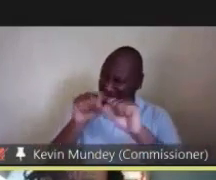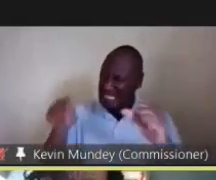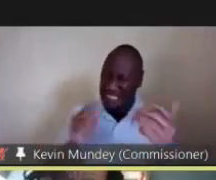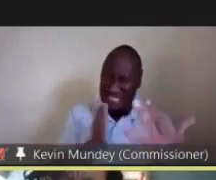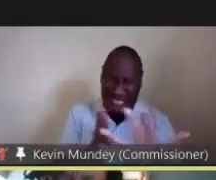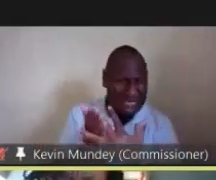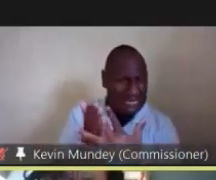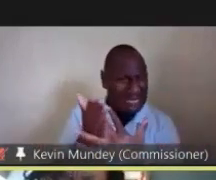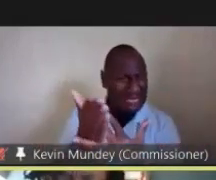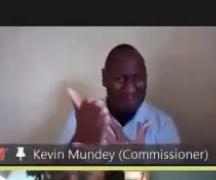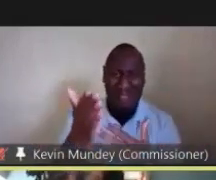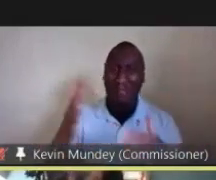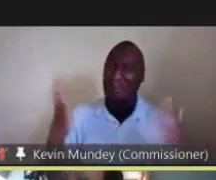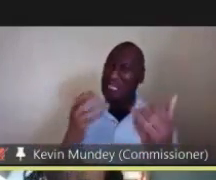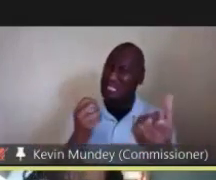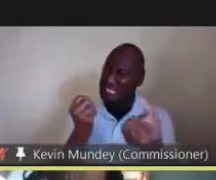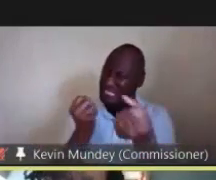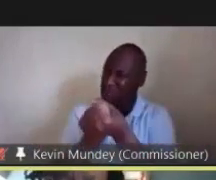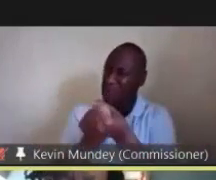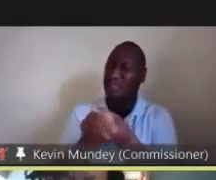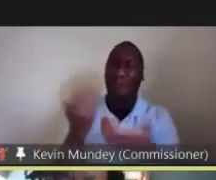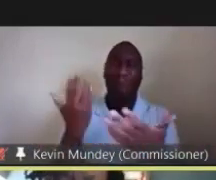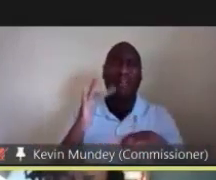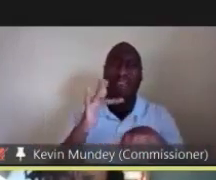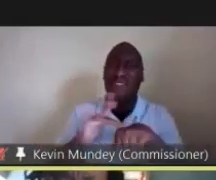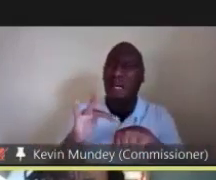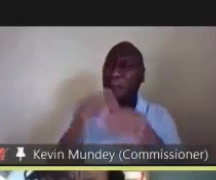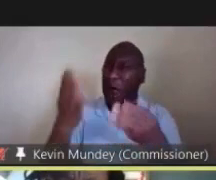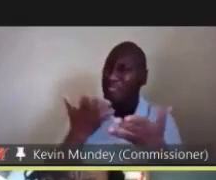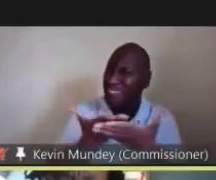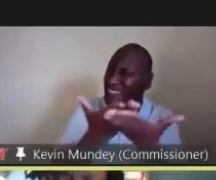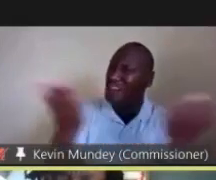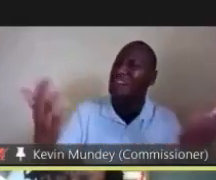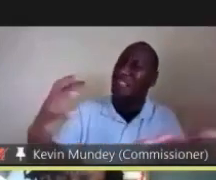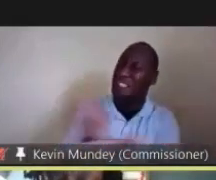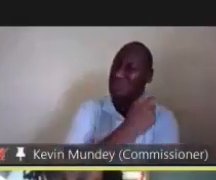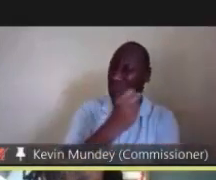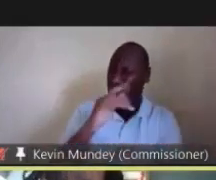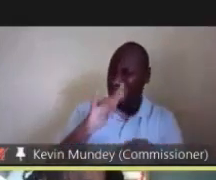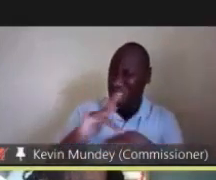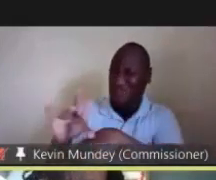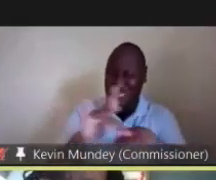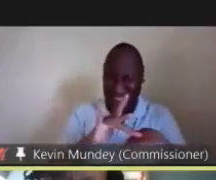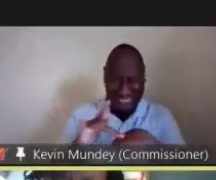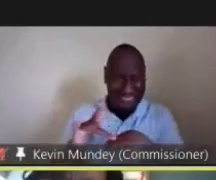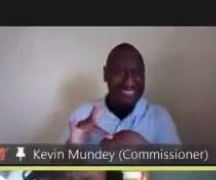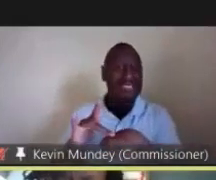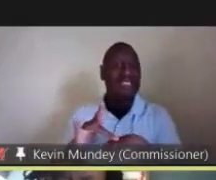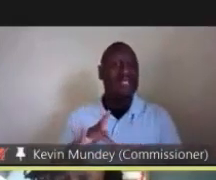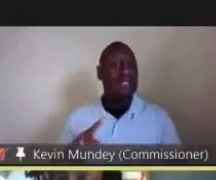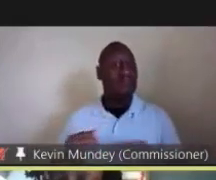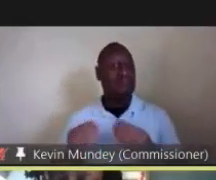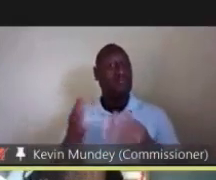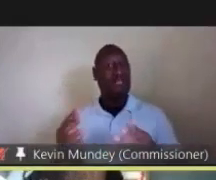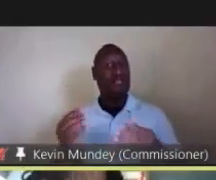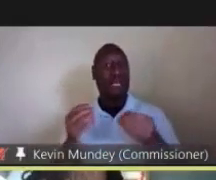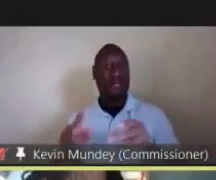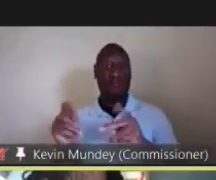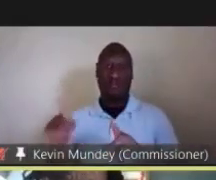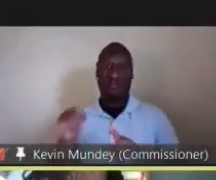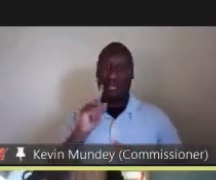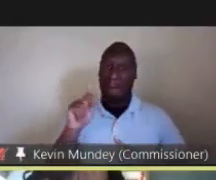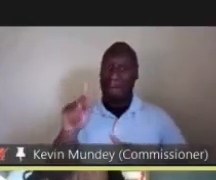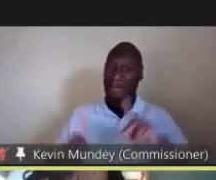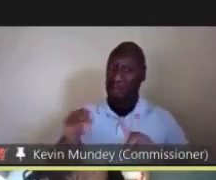to them. The work of the Commission provides opportunities for people to learn, but also to have a